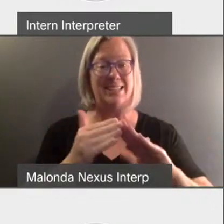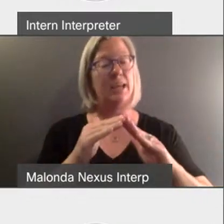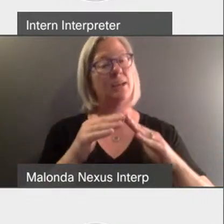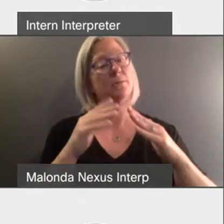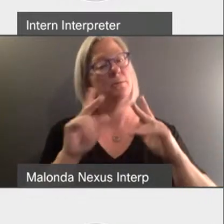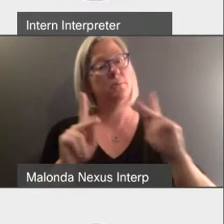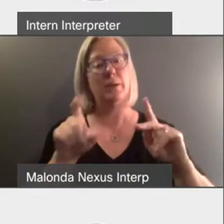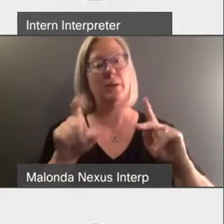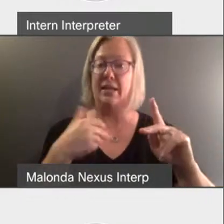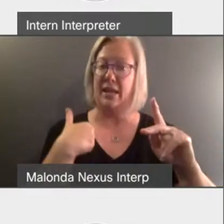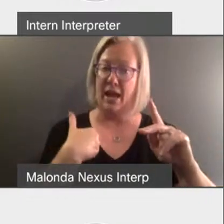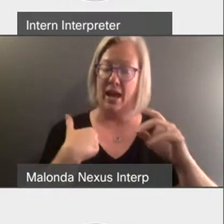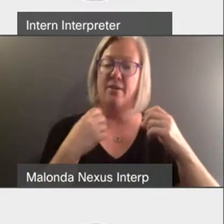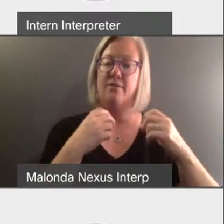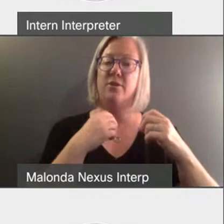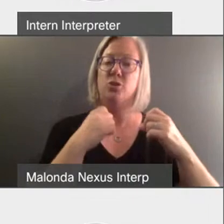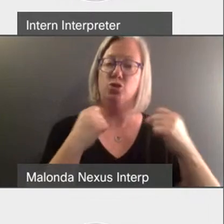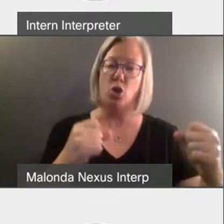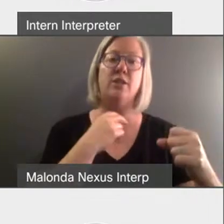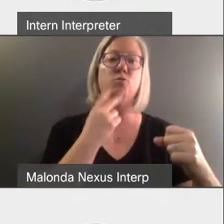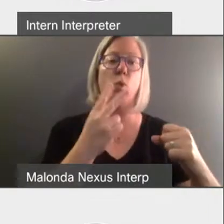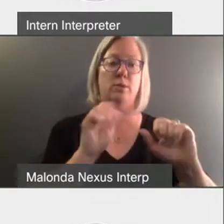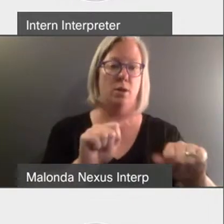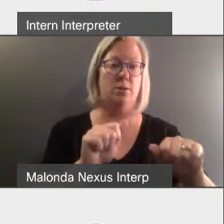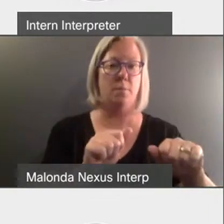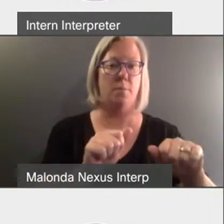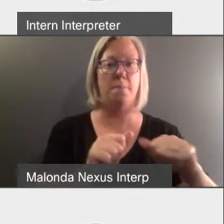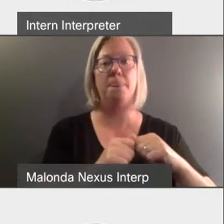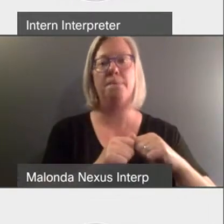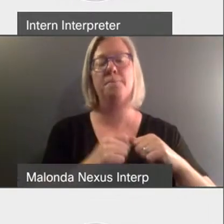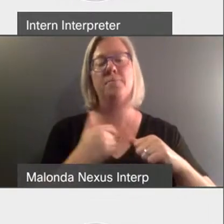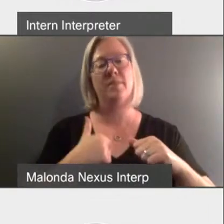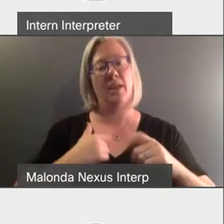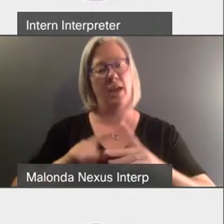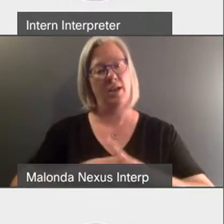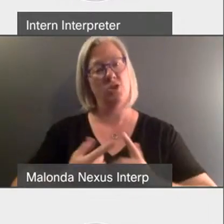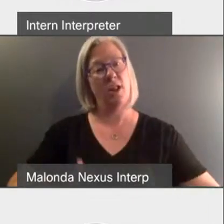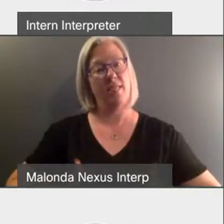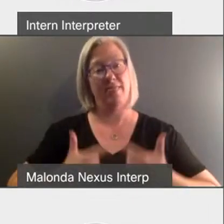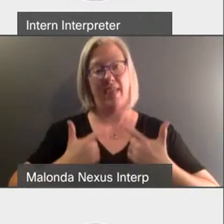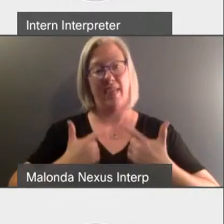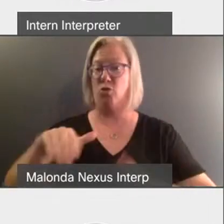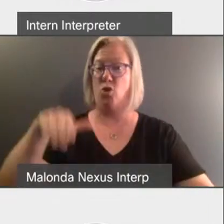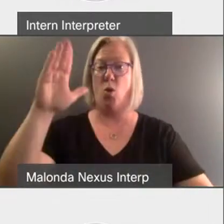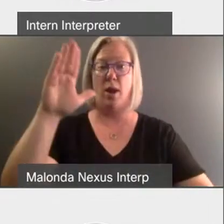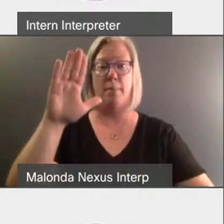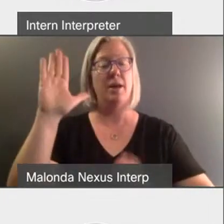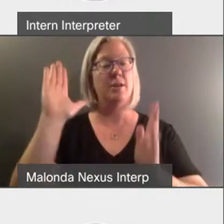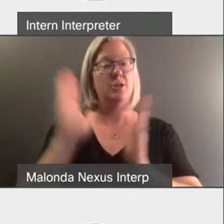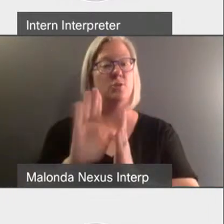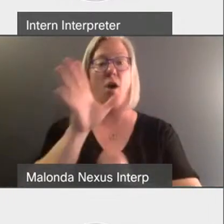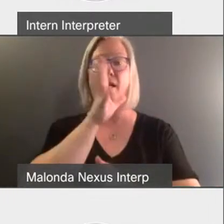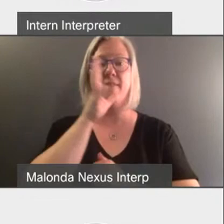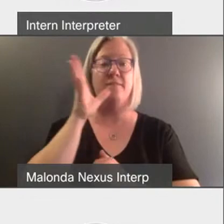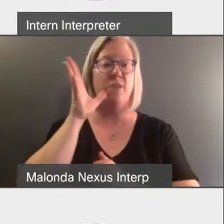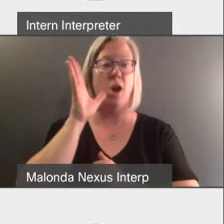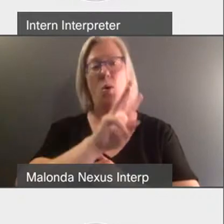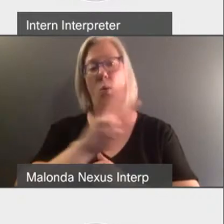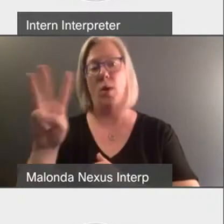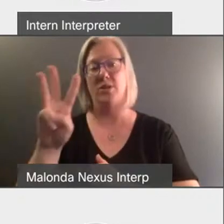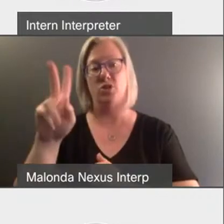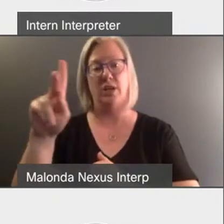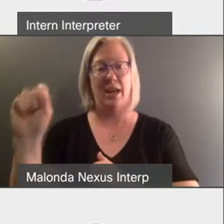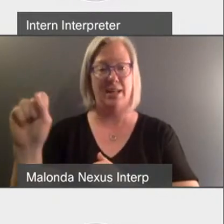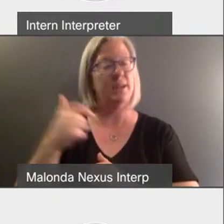possible. And like innumerable Kansans, I started life growing up on a small farm in western Kansas, and it was well